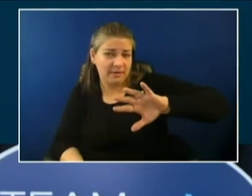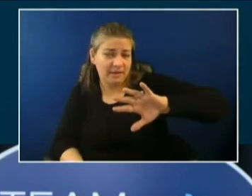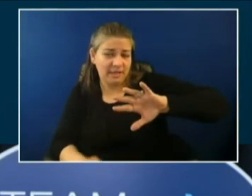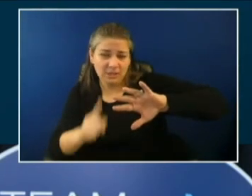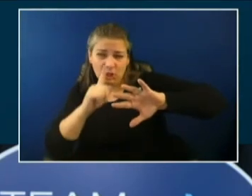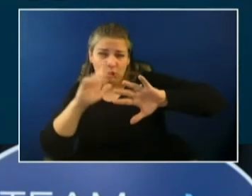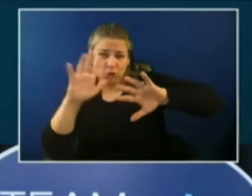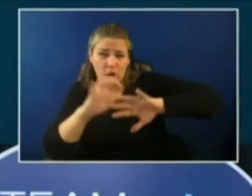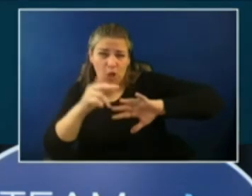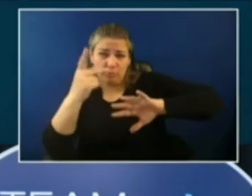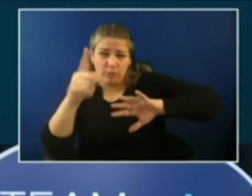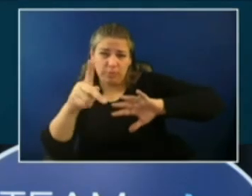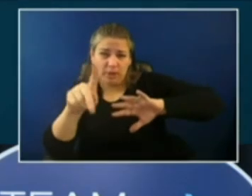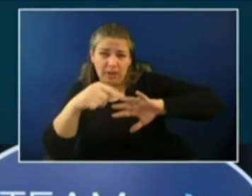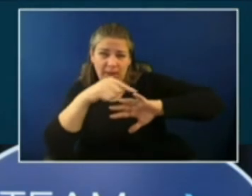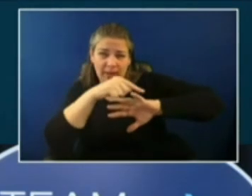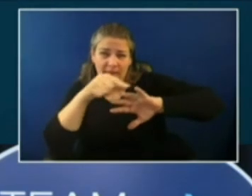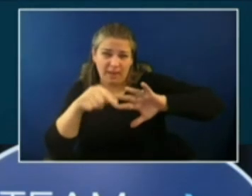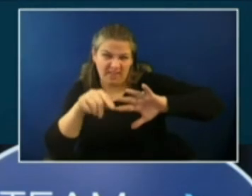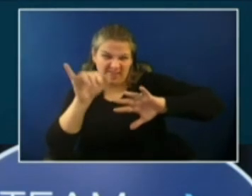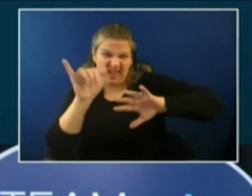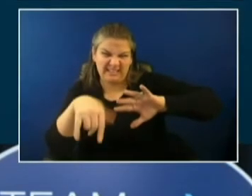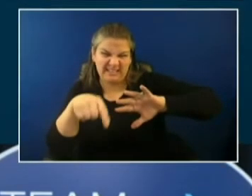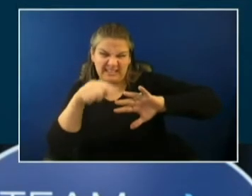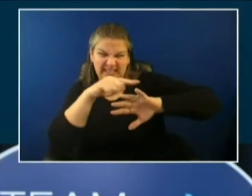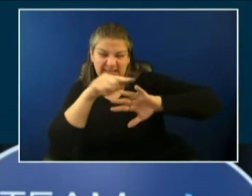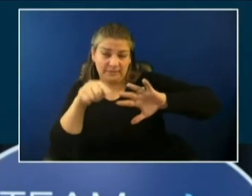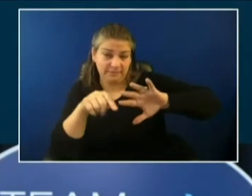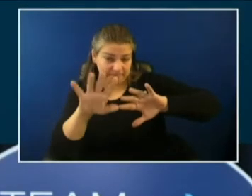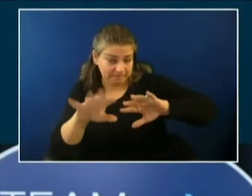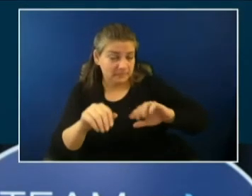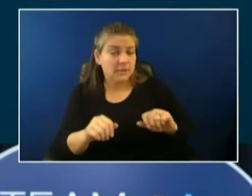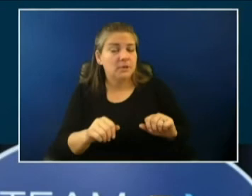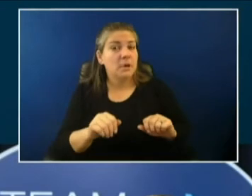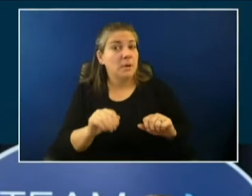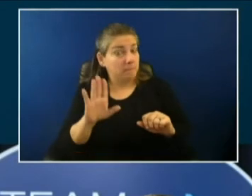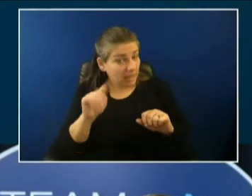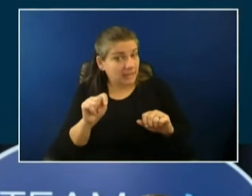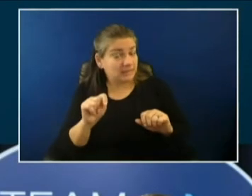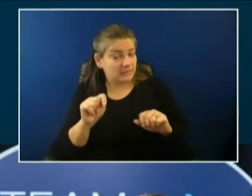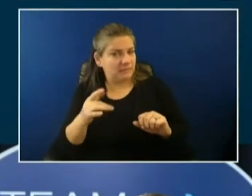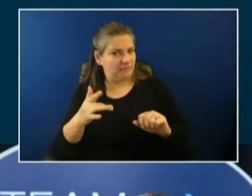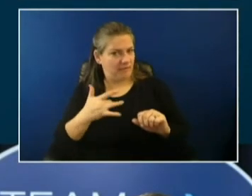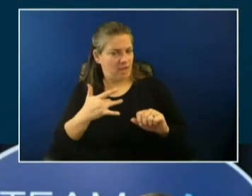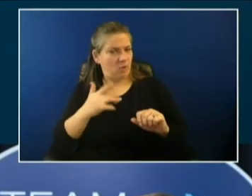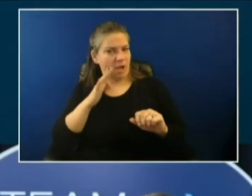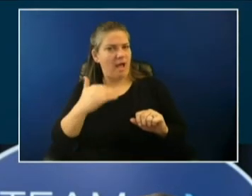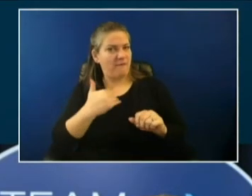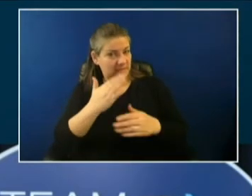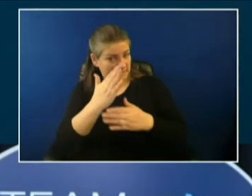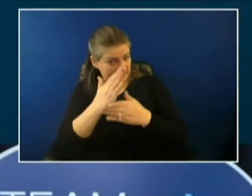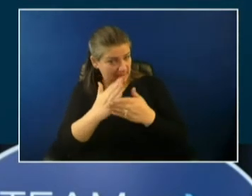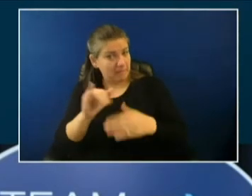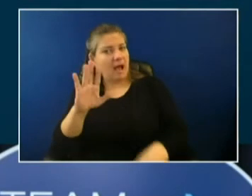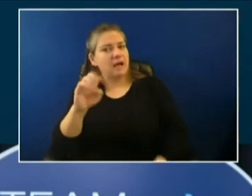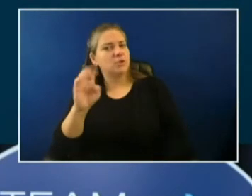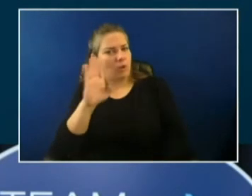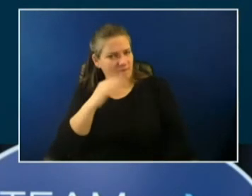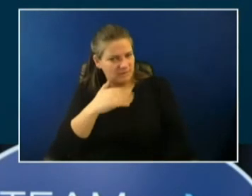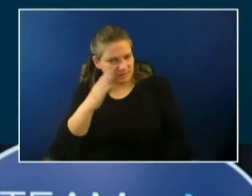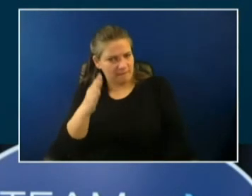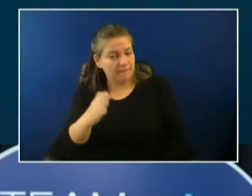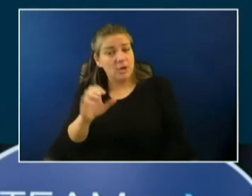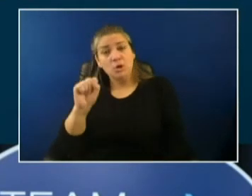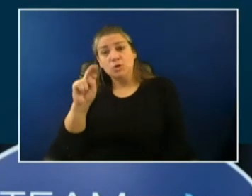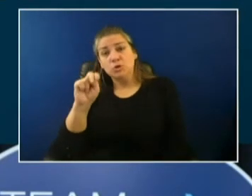purple area. Now, we do believe that there is going to be some ice. We do believe there's going to be some snow, and then there's a